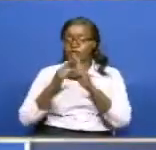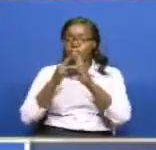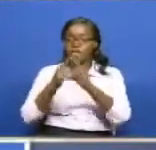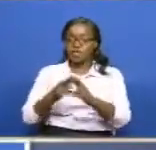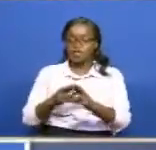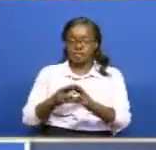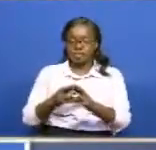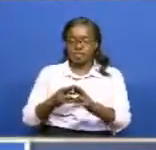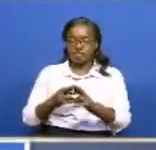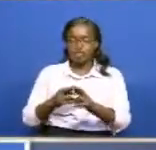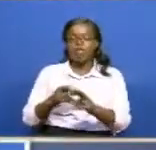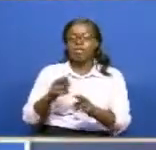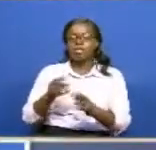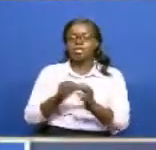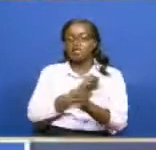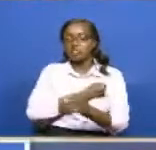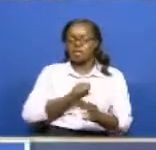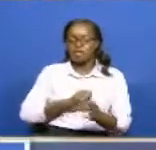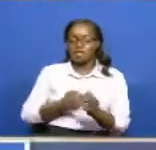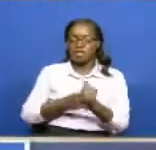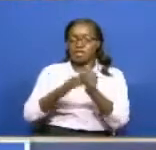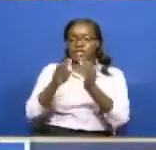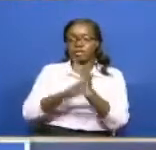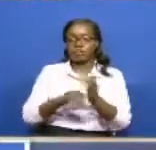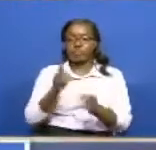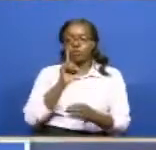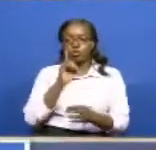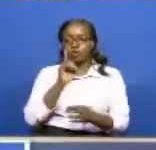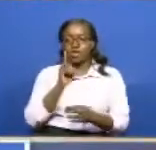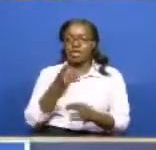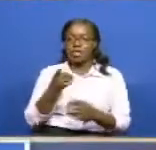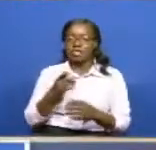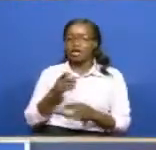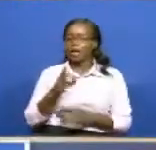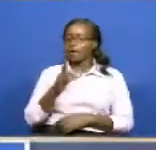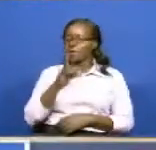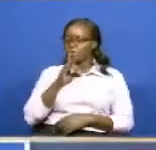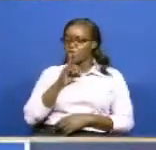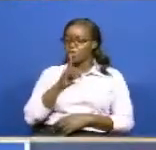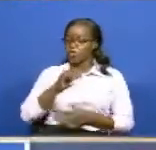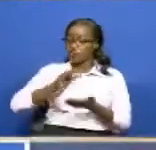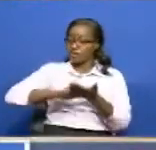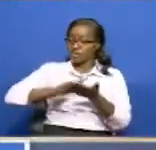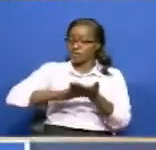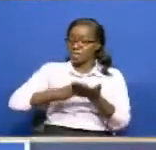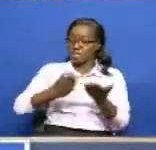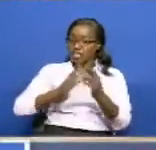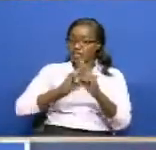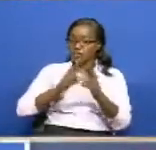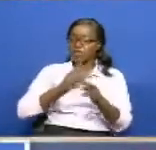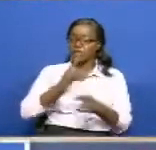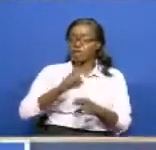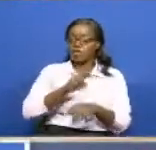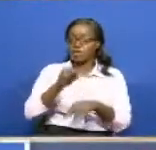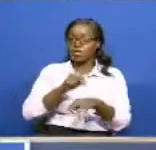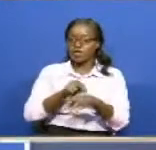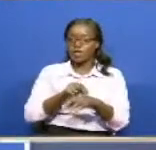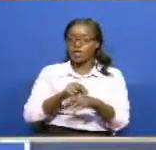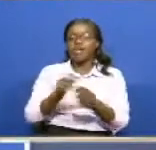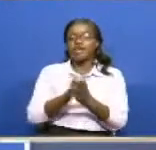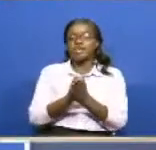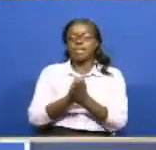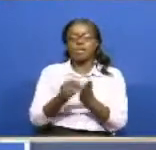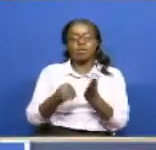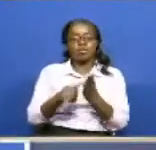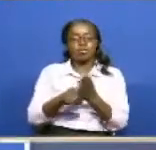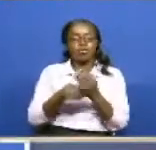Senate leadership tomorrow. Senators who, however, remained guarded over the contents of the report assured the nation that the revenue deadlock will